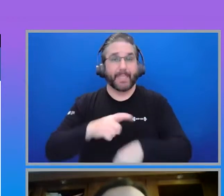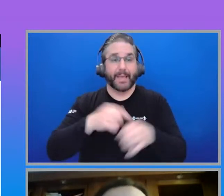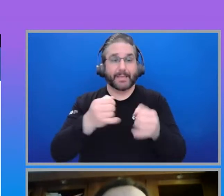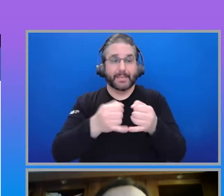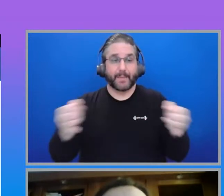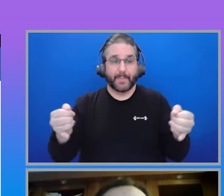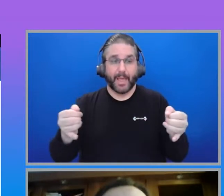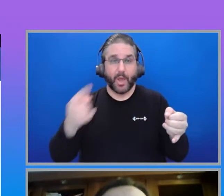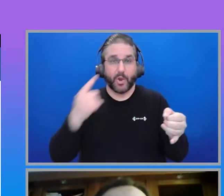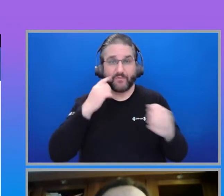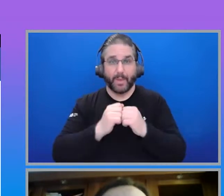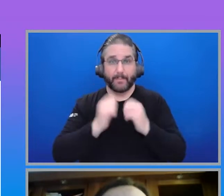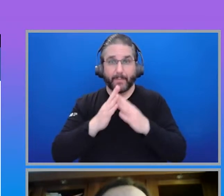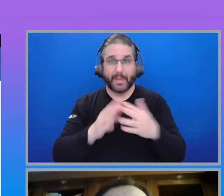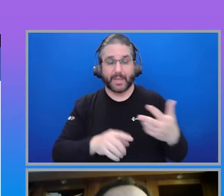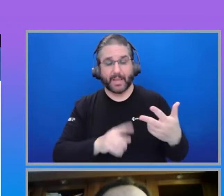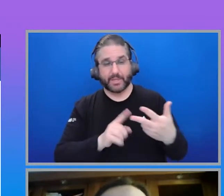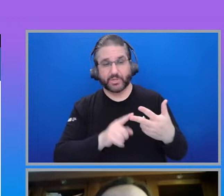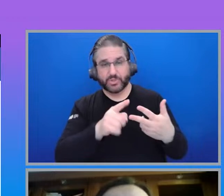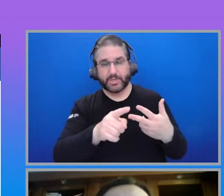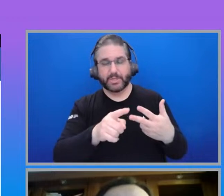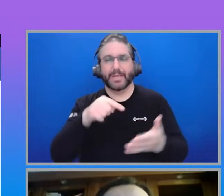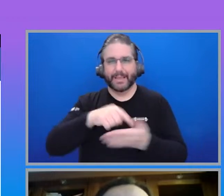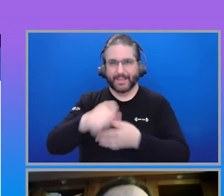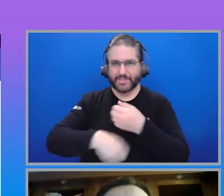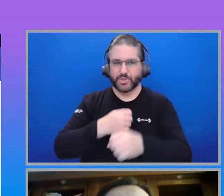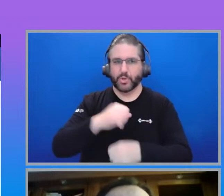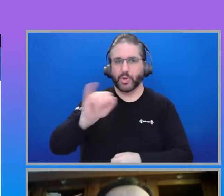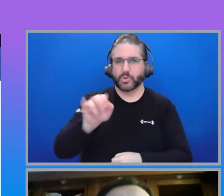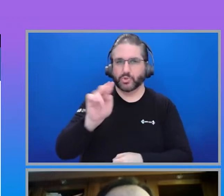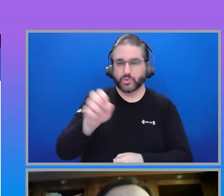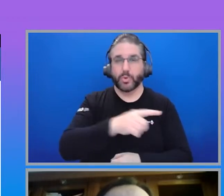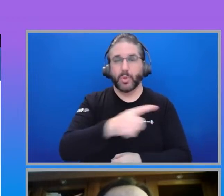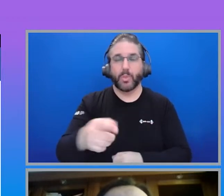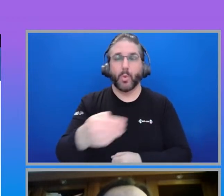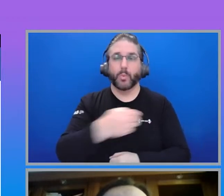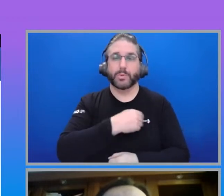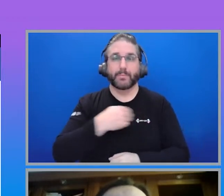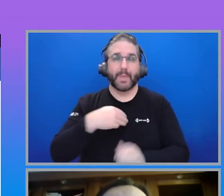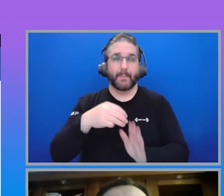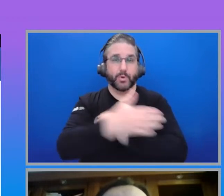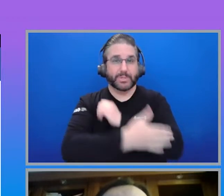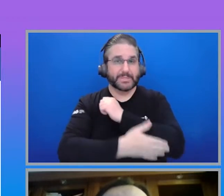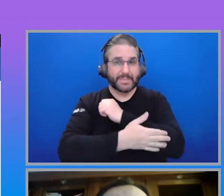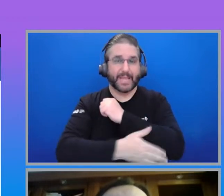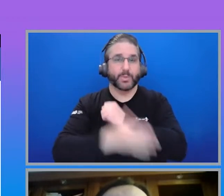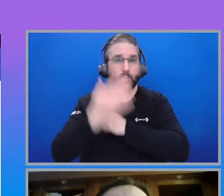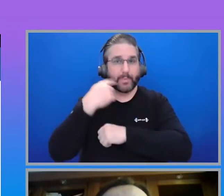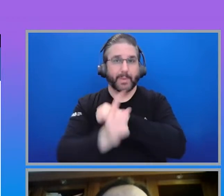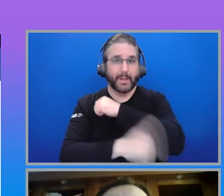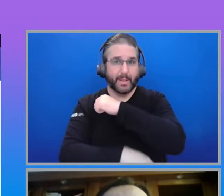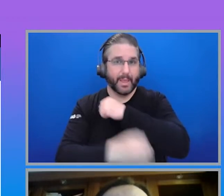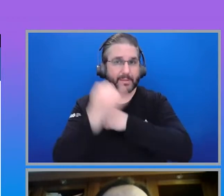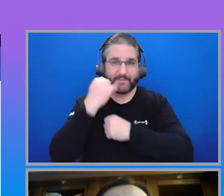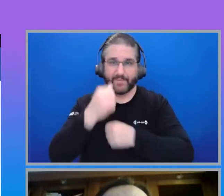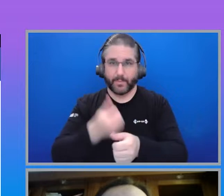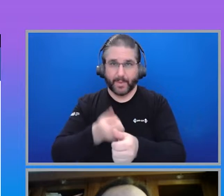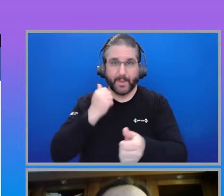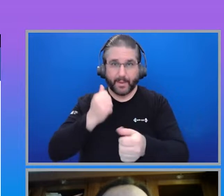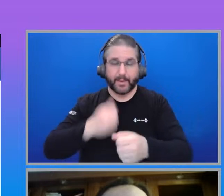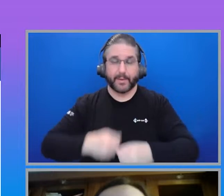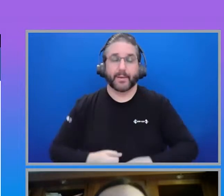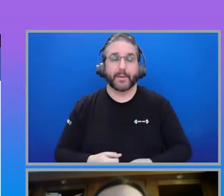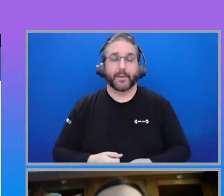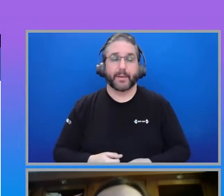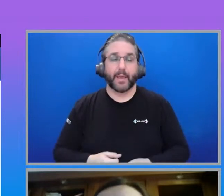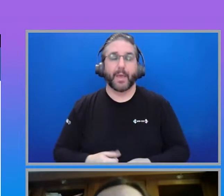year is going to be applicable. Member states are finalizing the transposition, and there is one